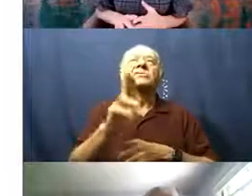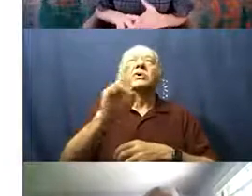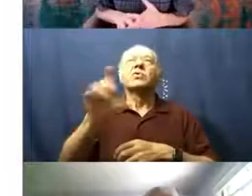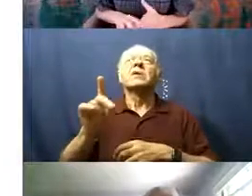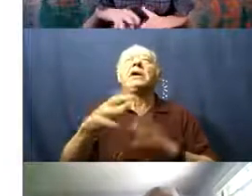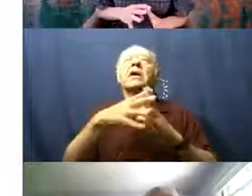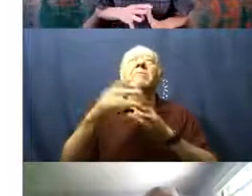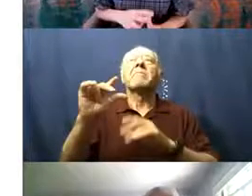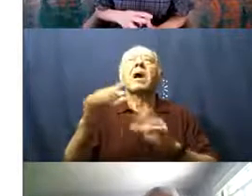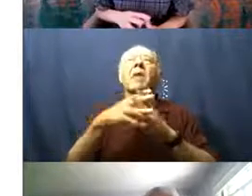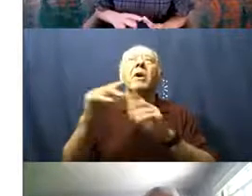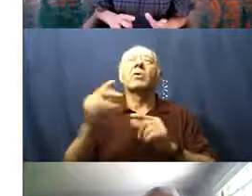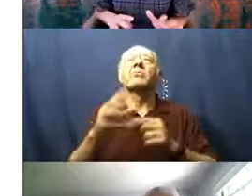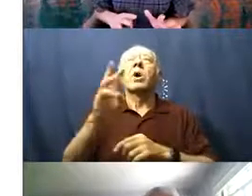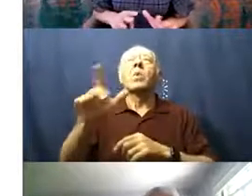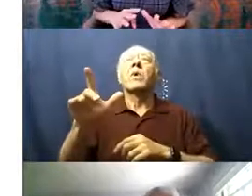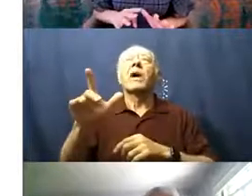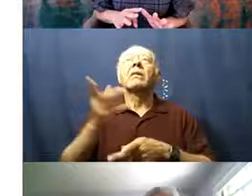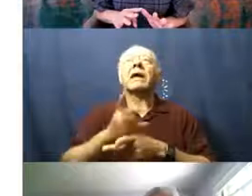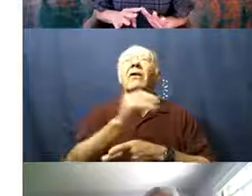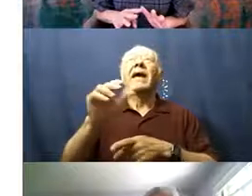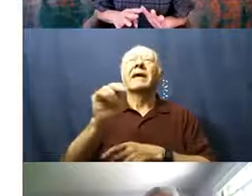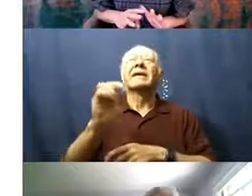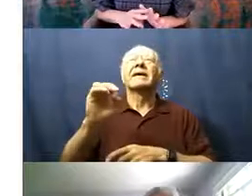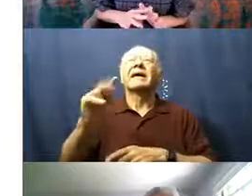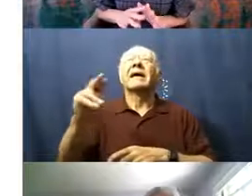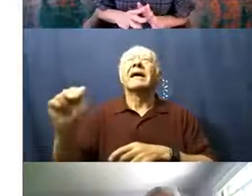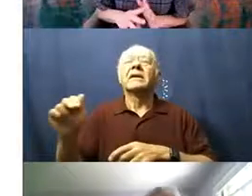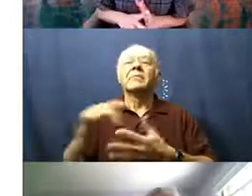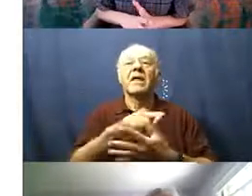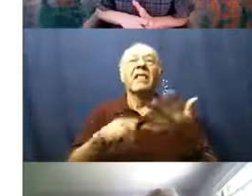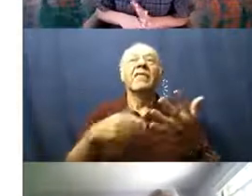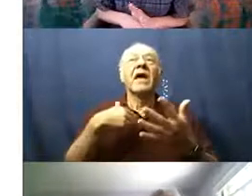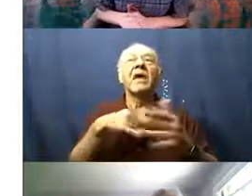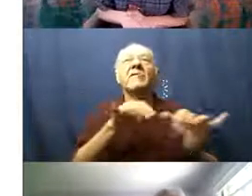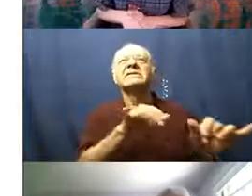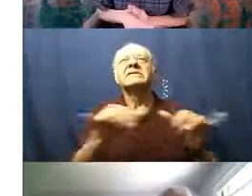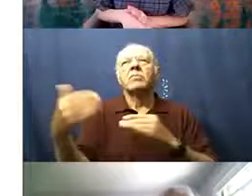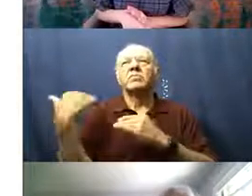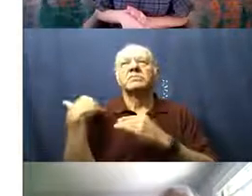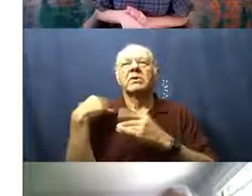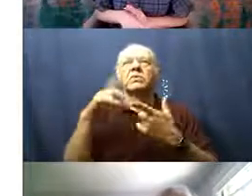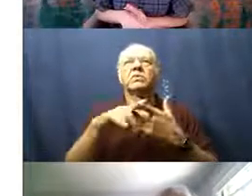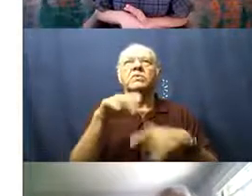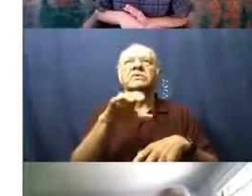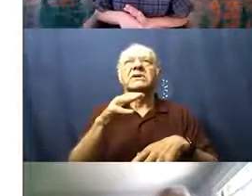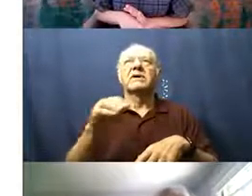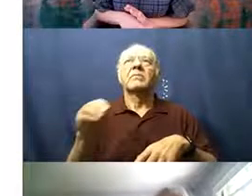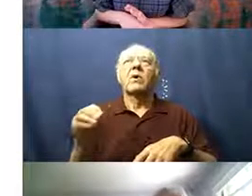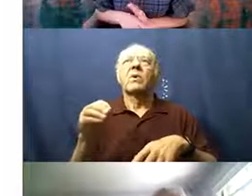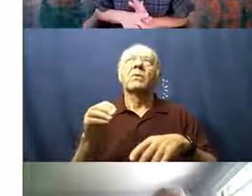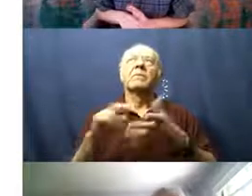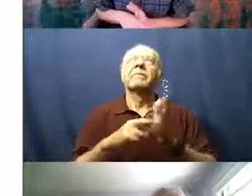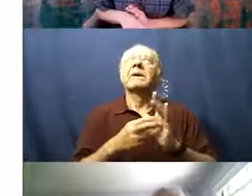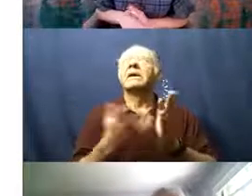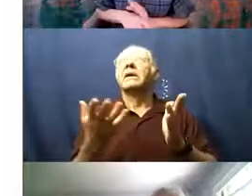Amerigroup, WellCare, and Aetna. And they have similar responsibilities to the CMOs in the sense that